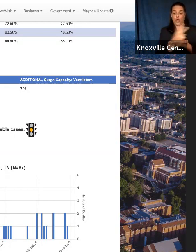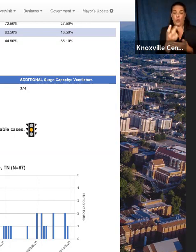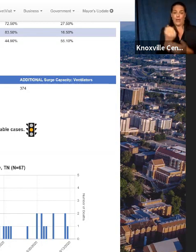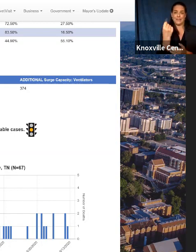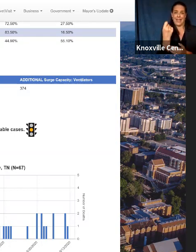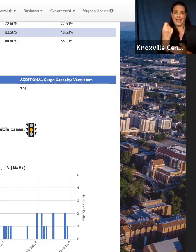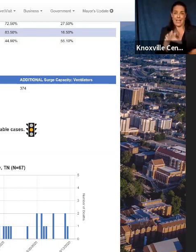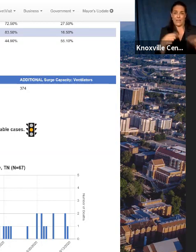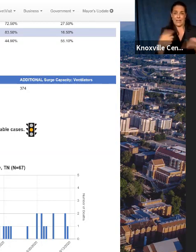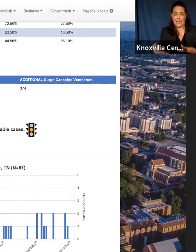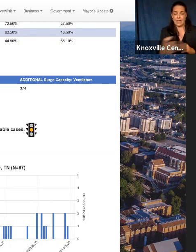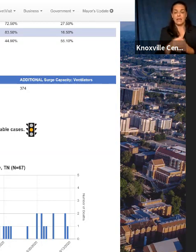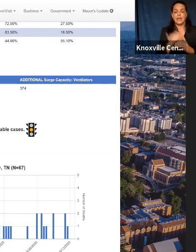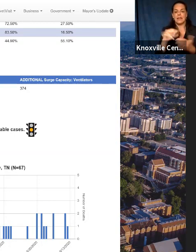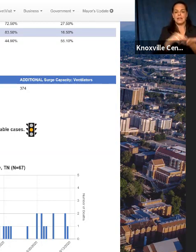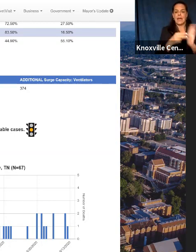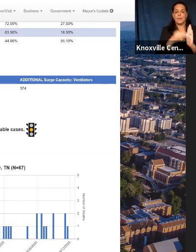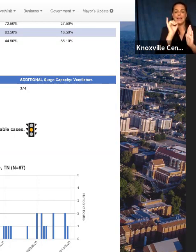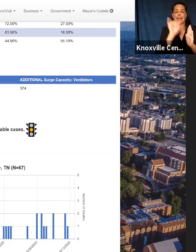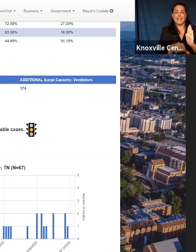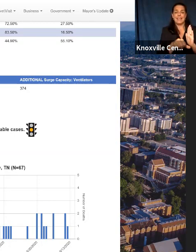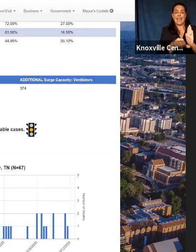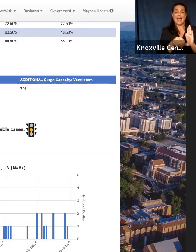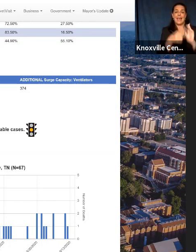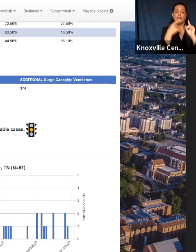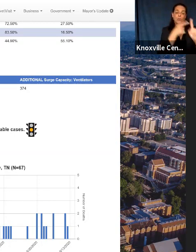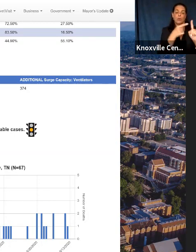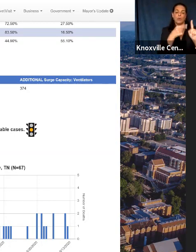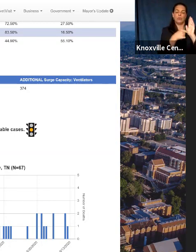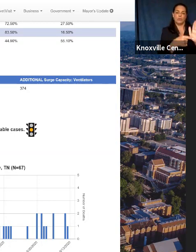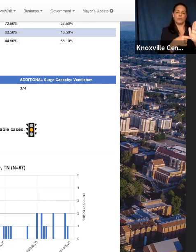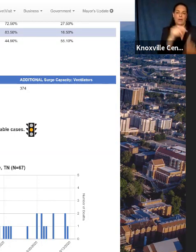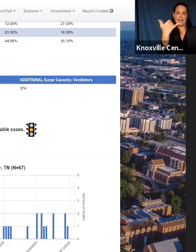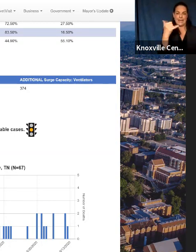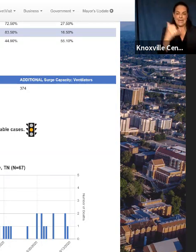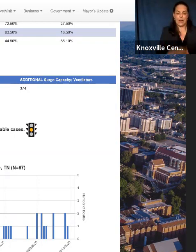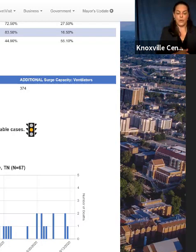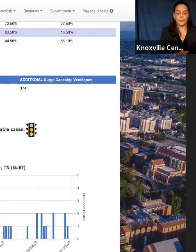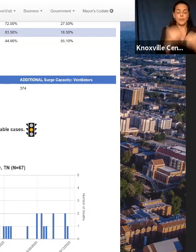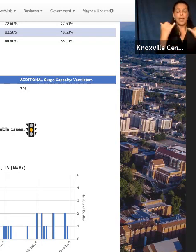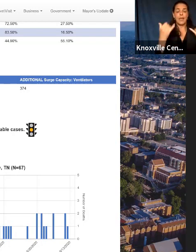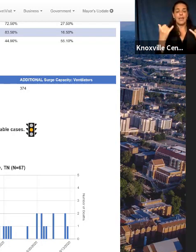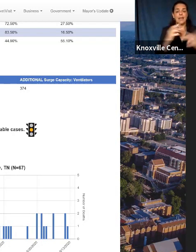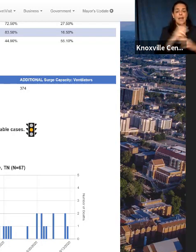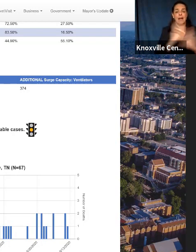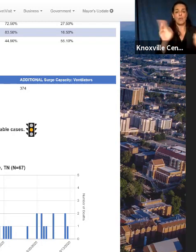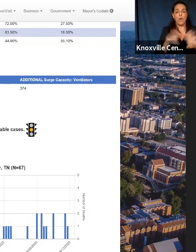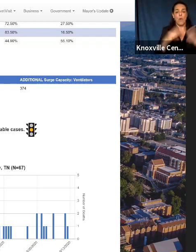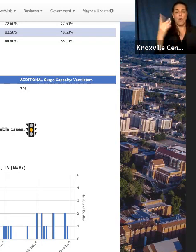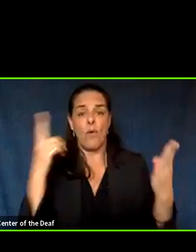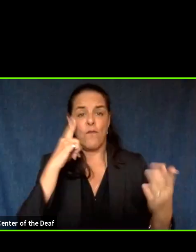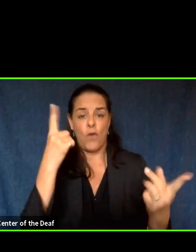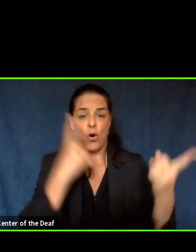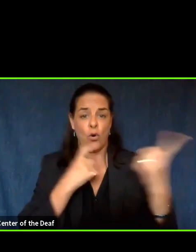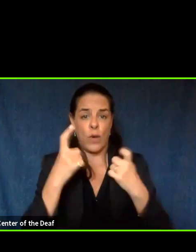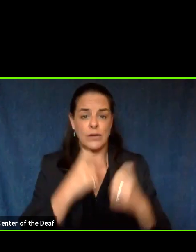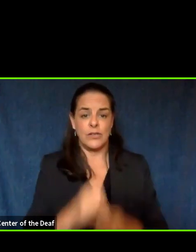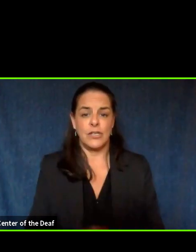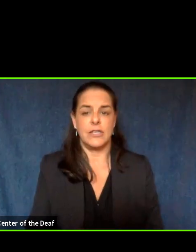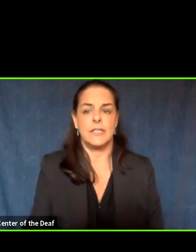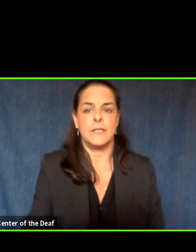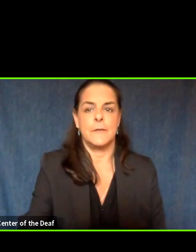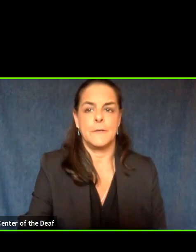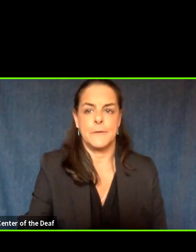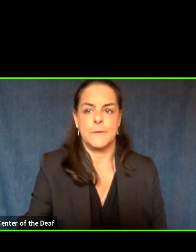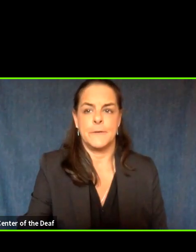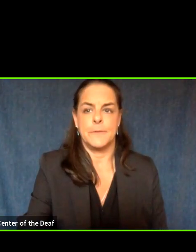available leads us to represent this benchmark as yellow. And now we'll open it up for questions. All right, as a reminder, you can